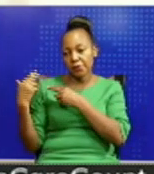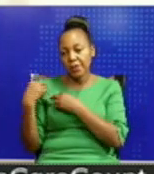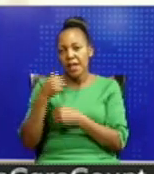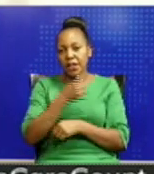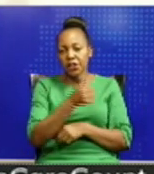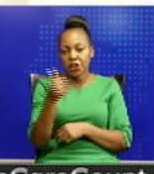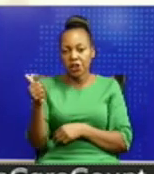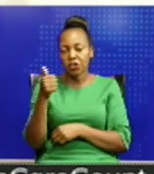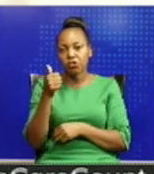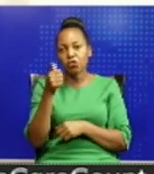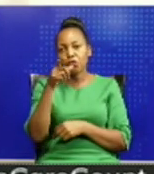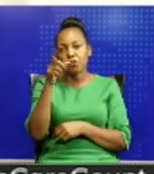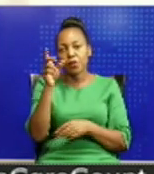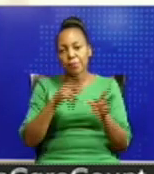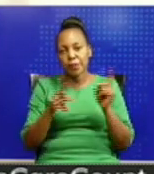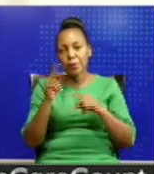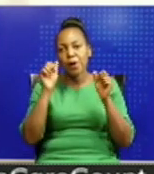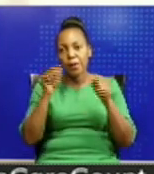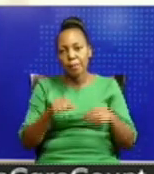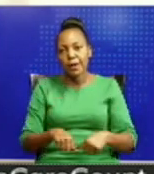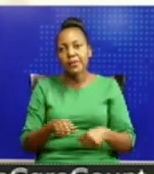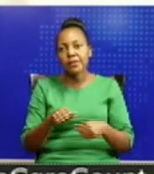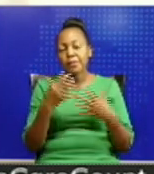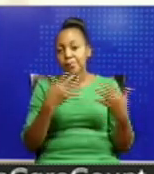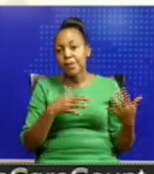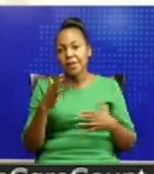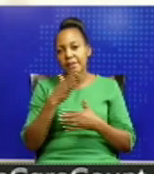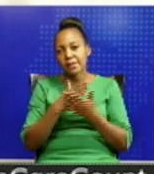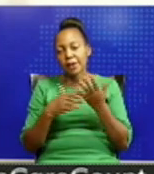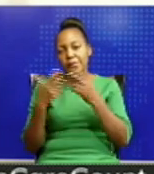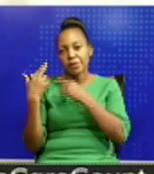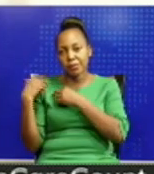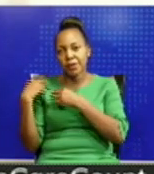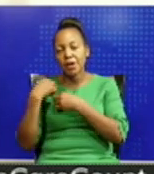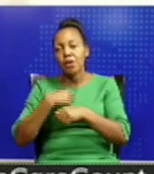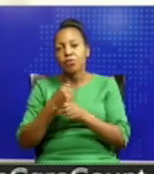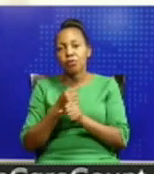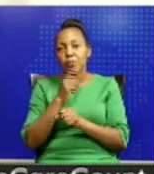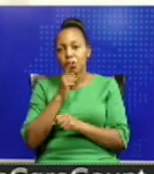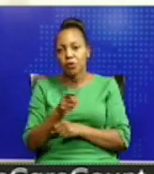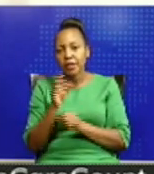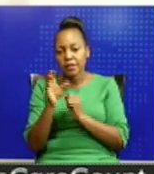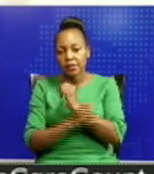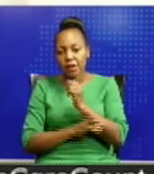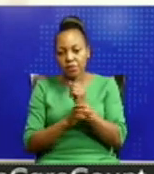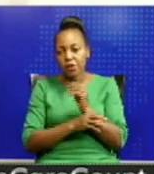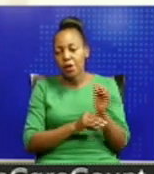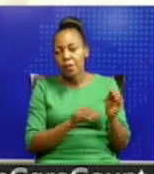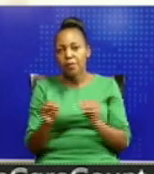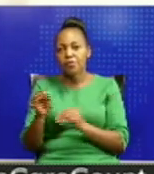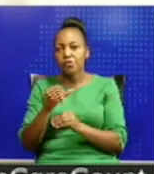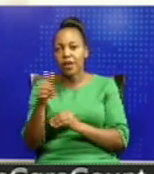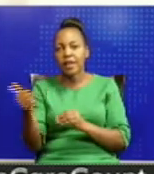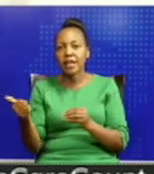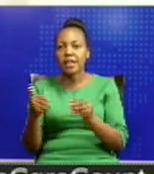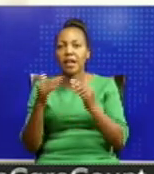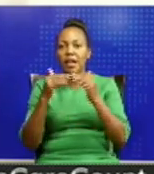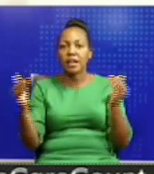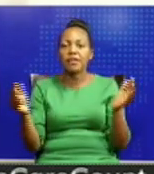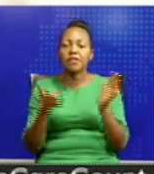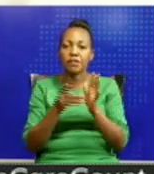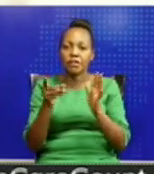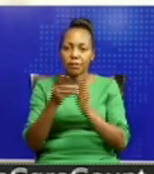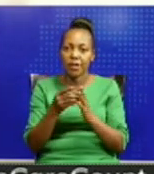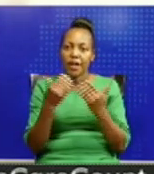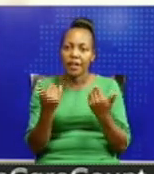Each one of us has to play a role if we are able to take this country to another level of development. And of course,